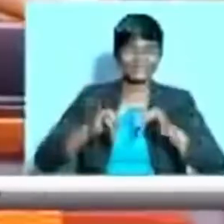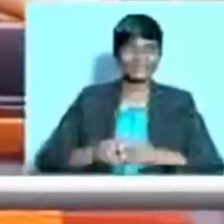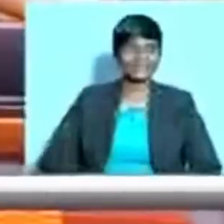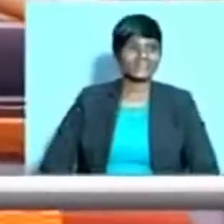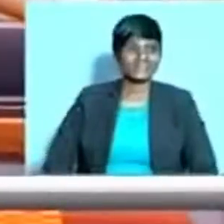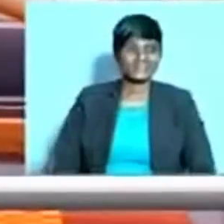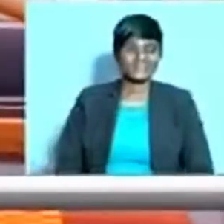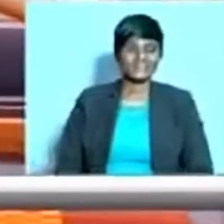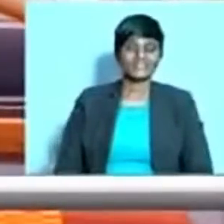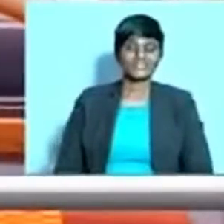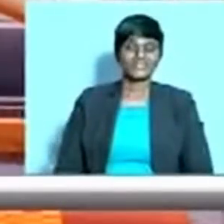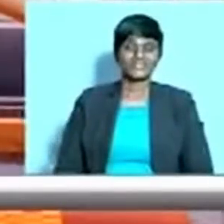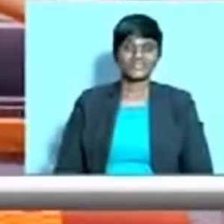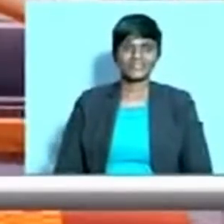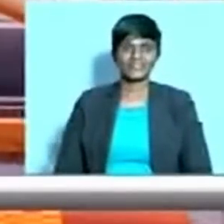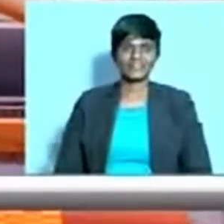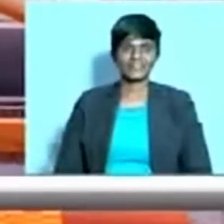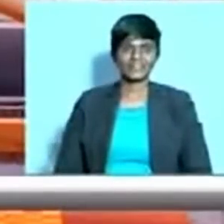people.